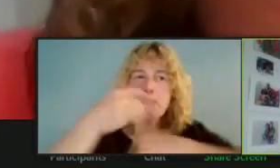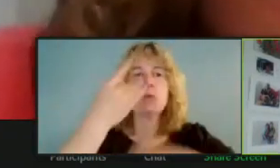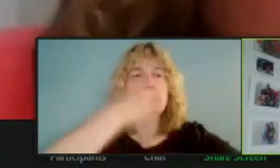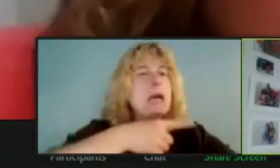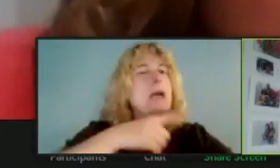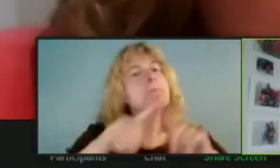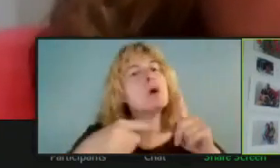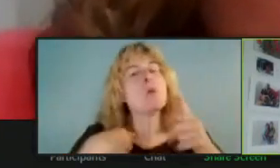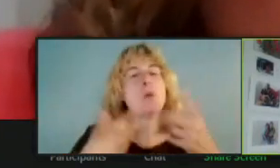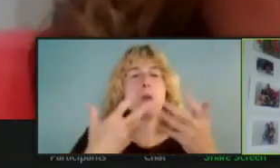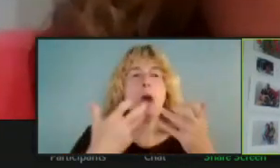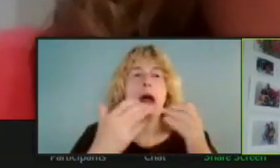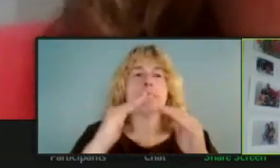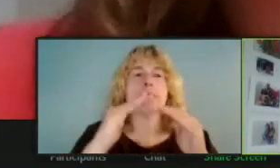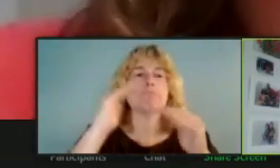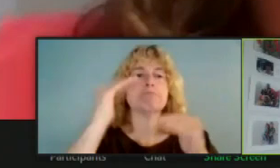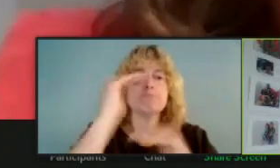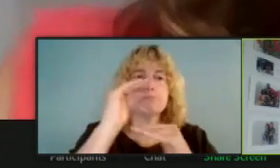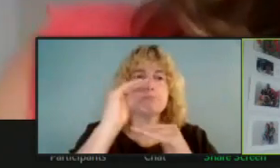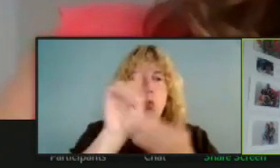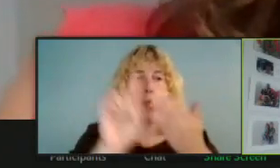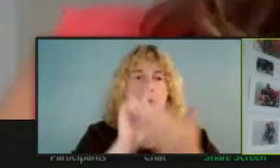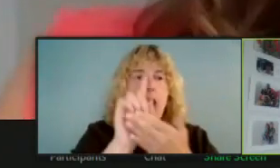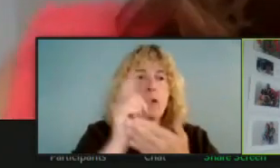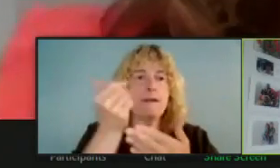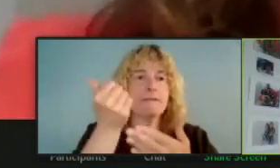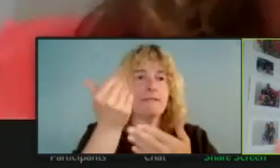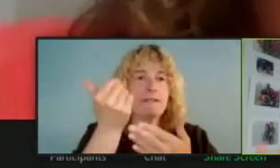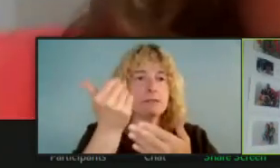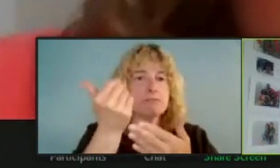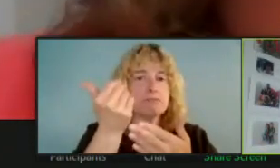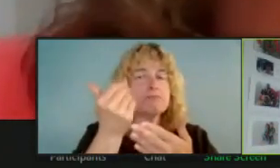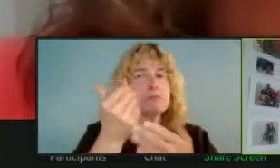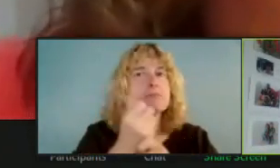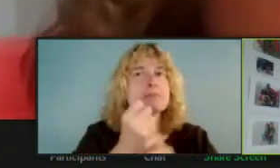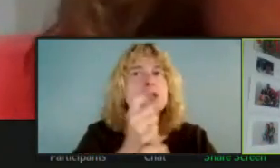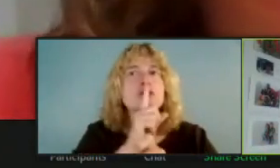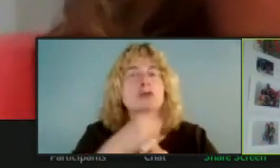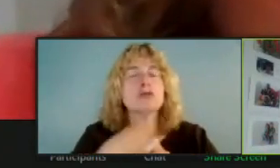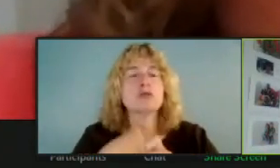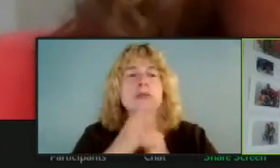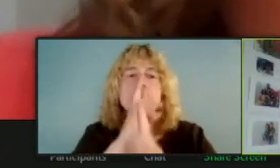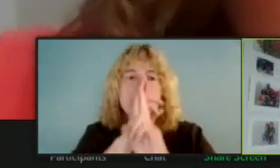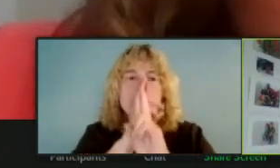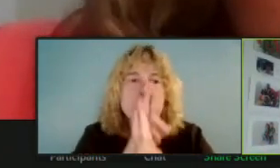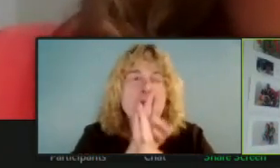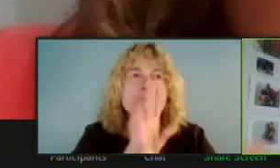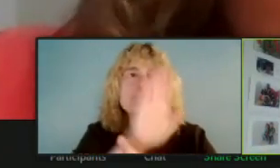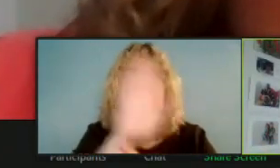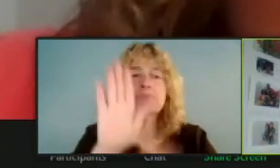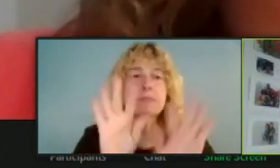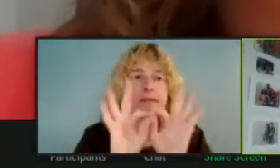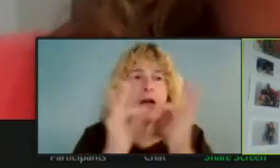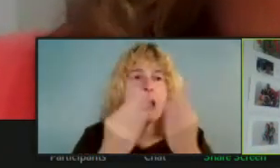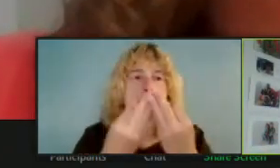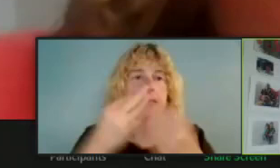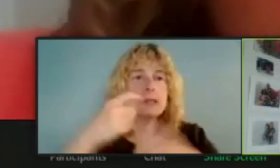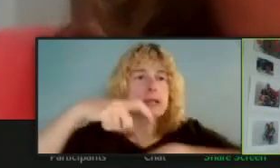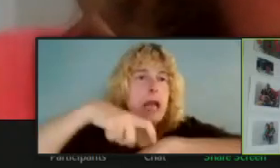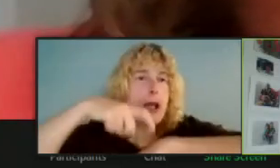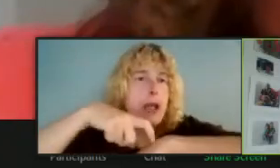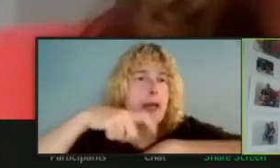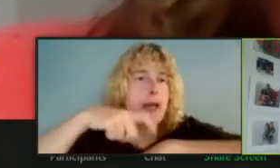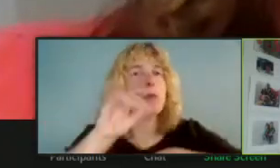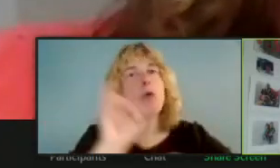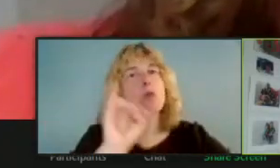down to an hour and 15 minutes. We want to make sure that we're being respectful of families' time, as well as get you the